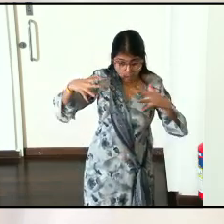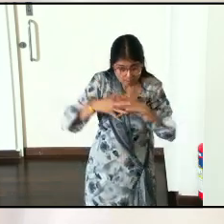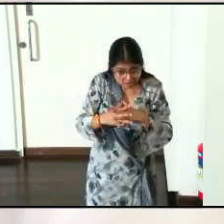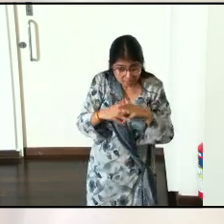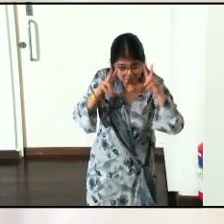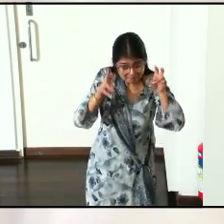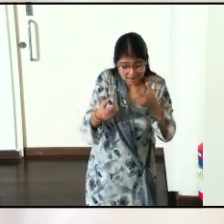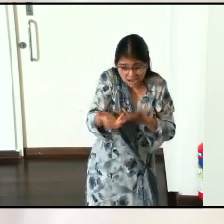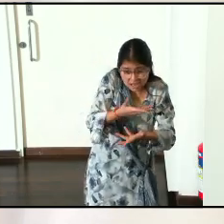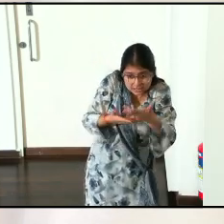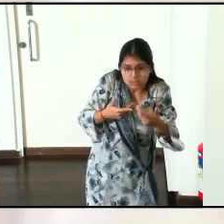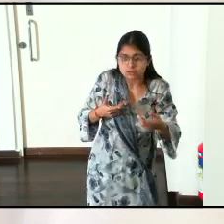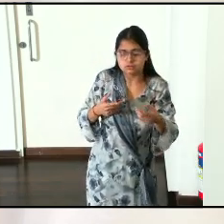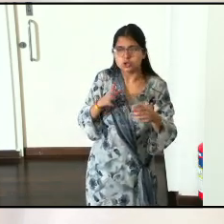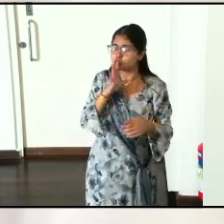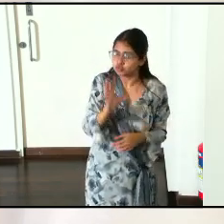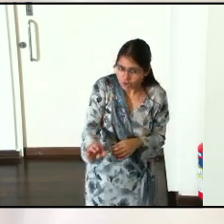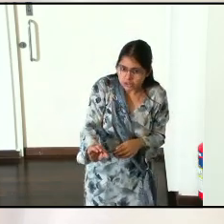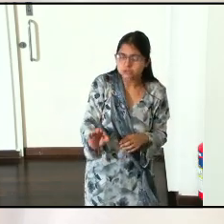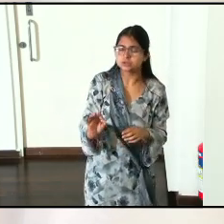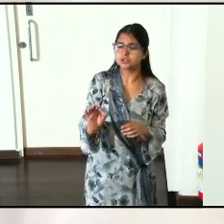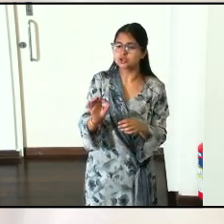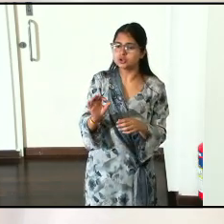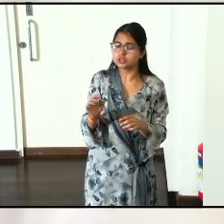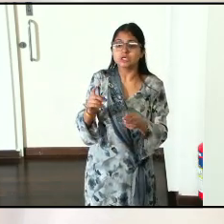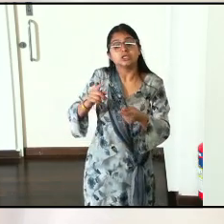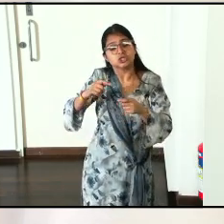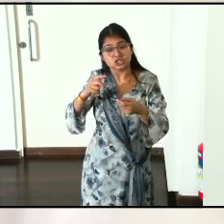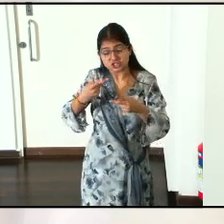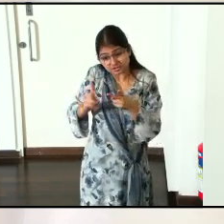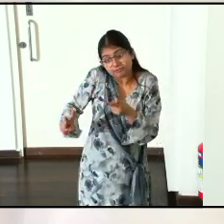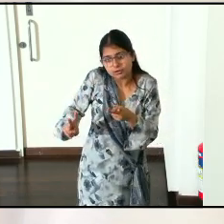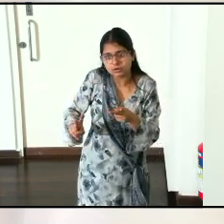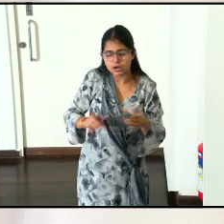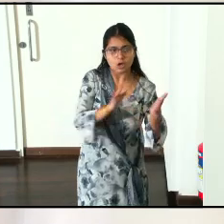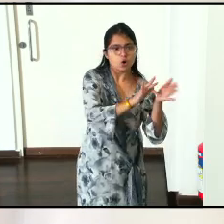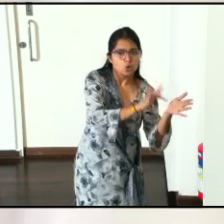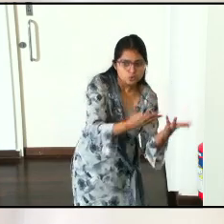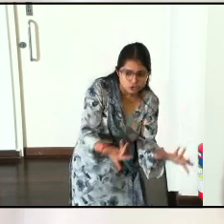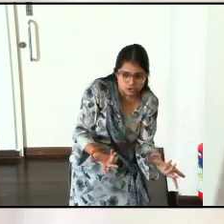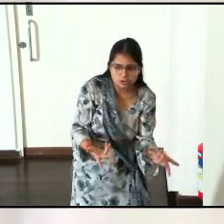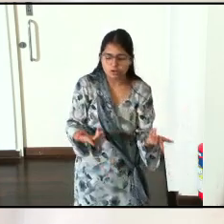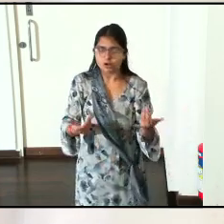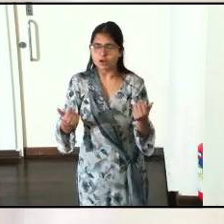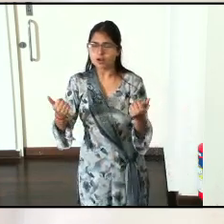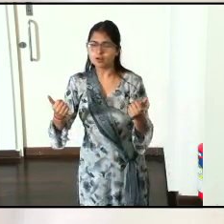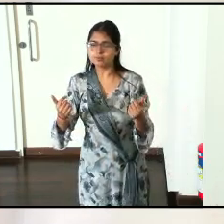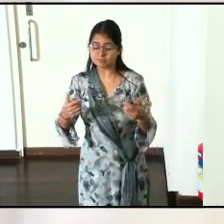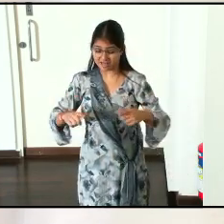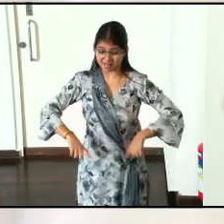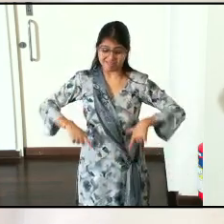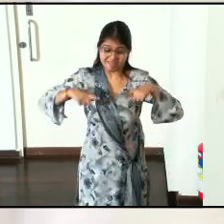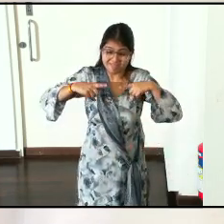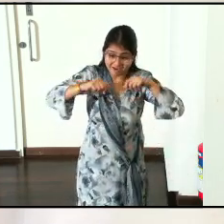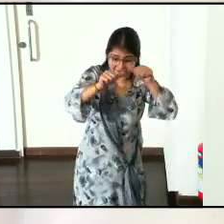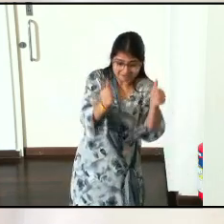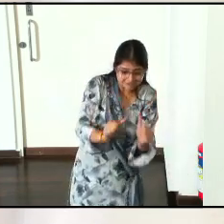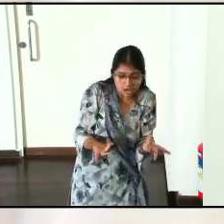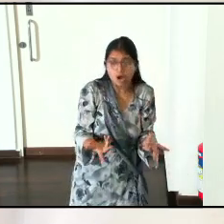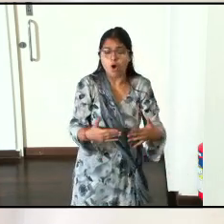the fact of location, the fact of, the way in which you are shaped by your life, your